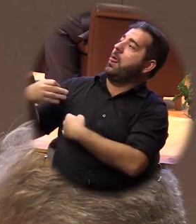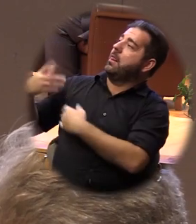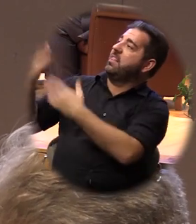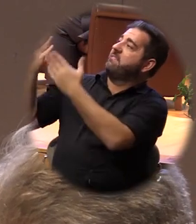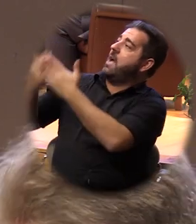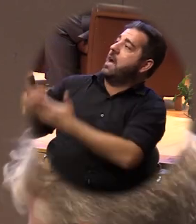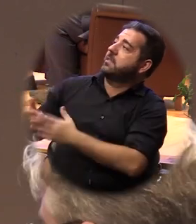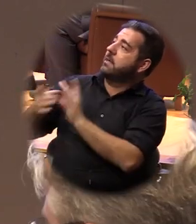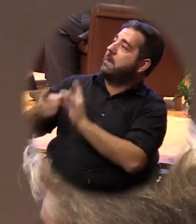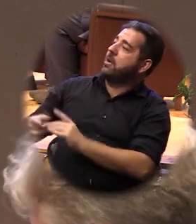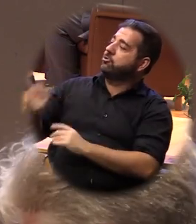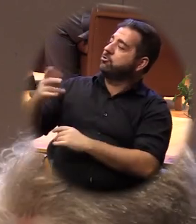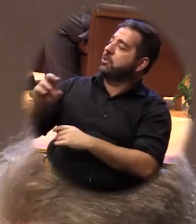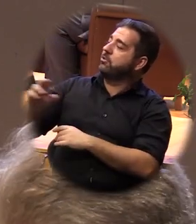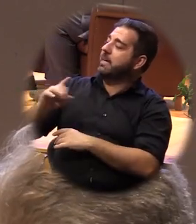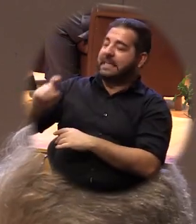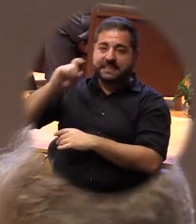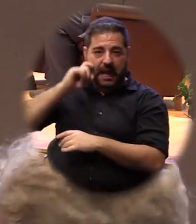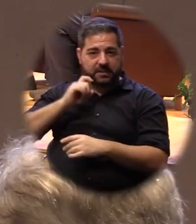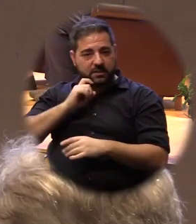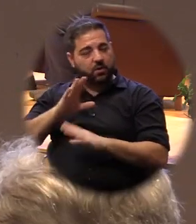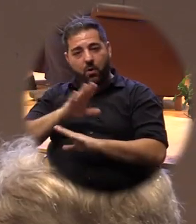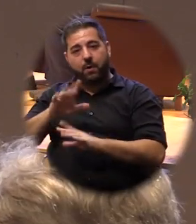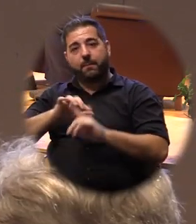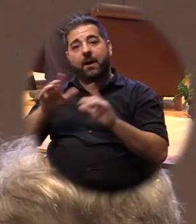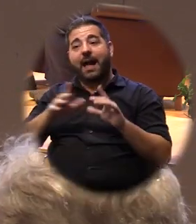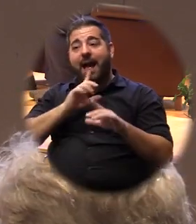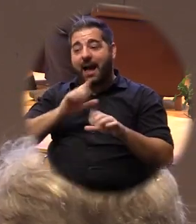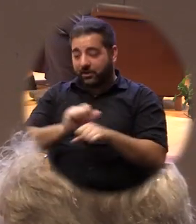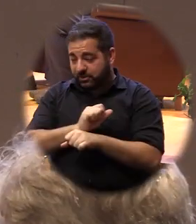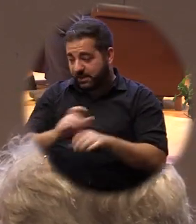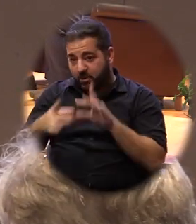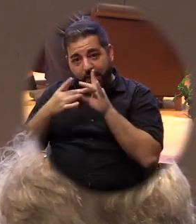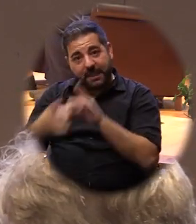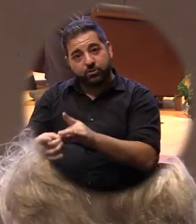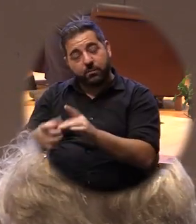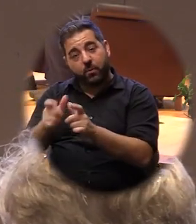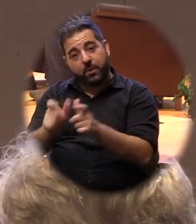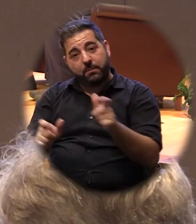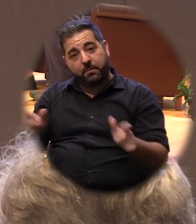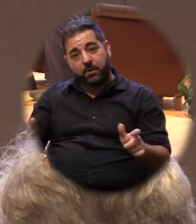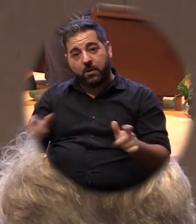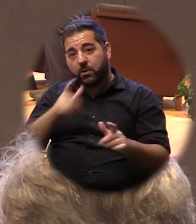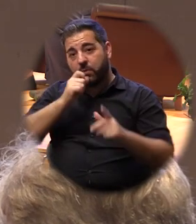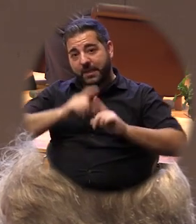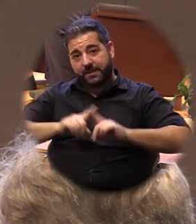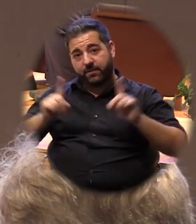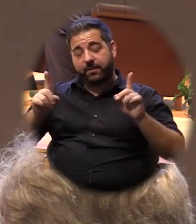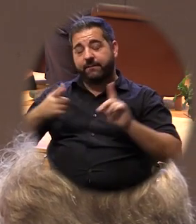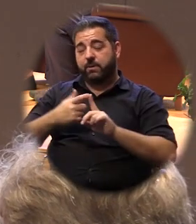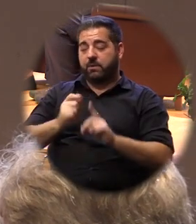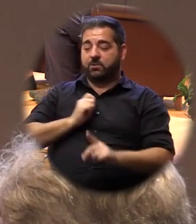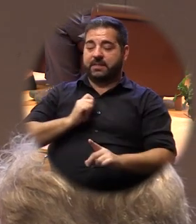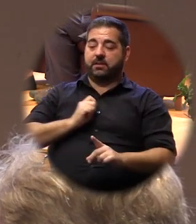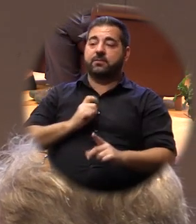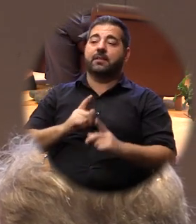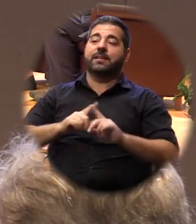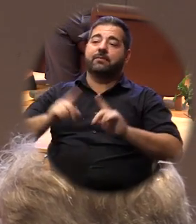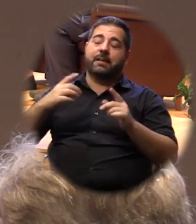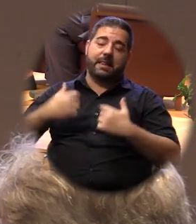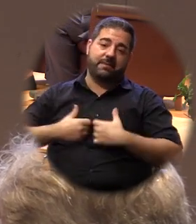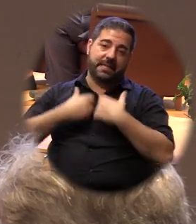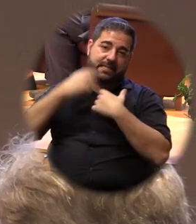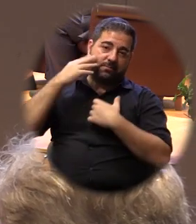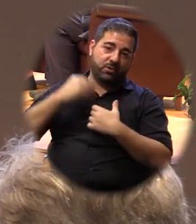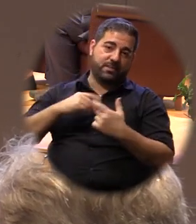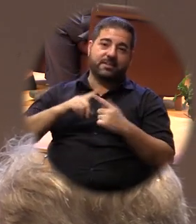about gender and sexuality. But being in relationship with people who are different than ourselves, have different lived experiences and